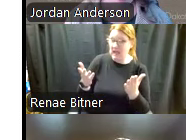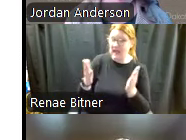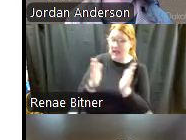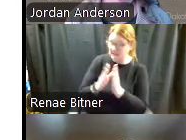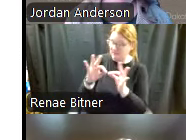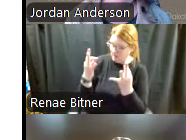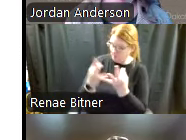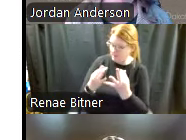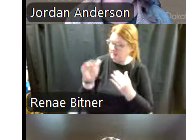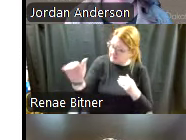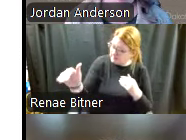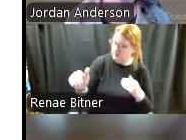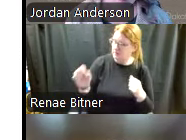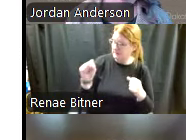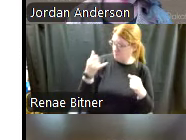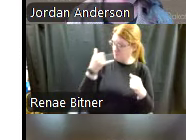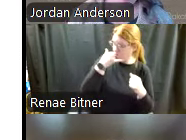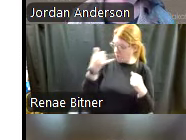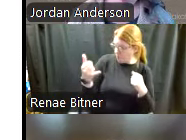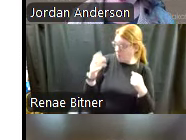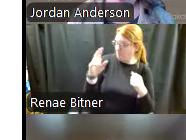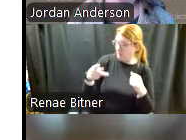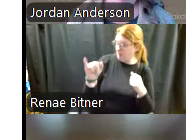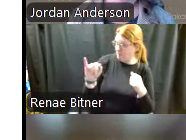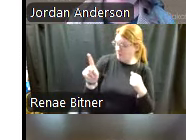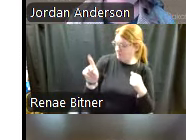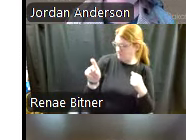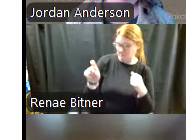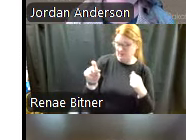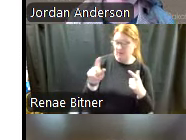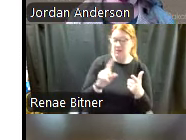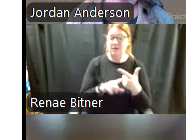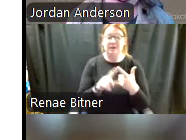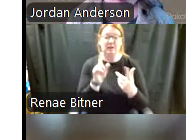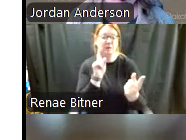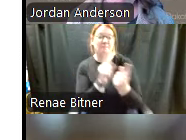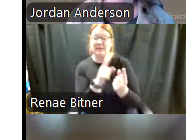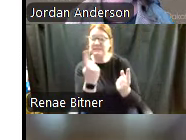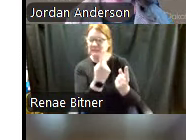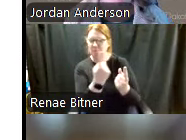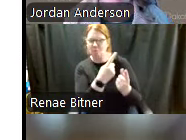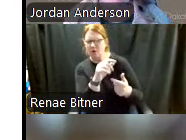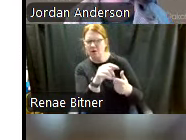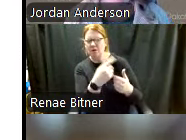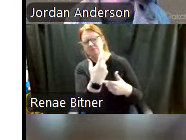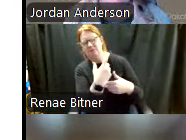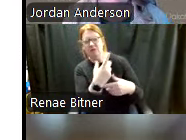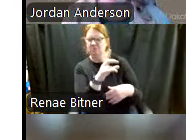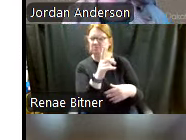family, can we call the parent-infant provider? Can we meet somewhere outside of the home, the